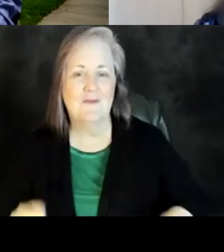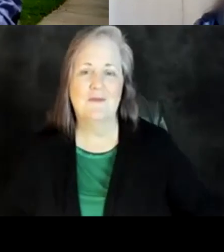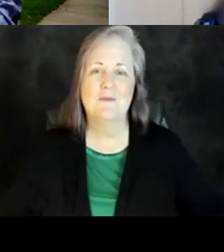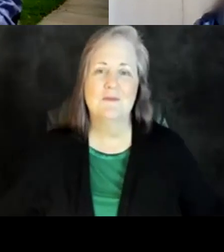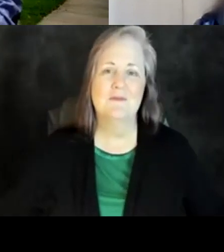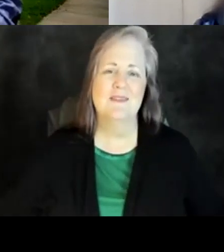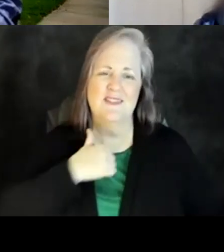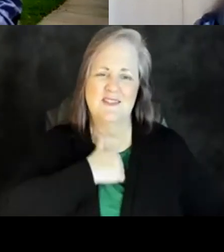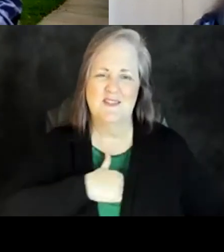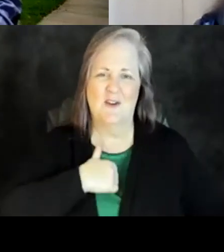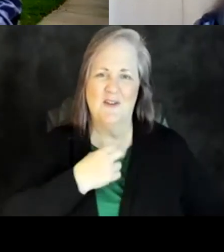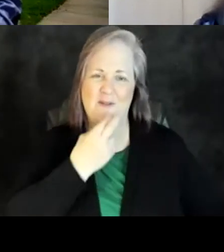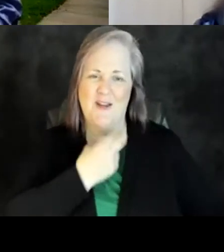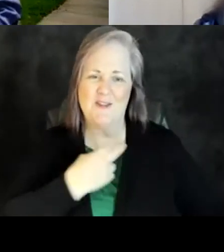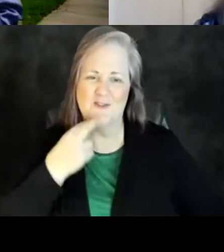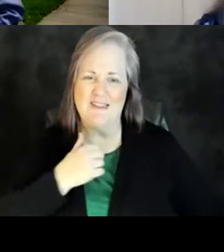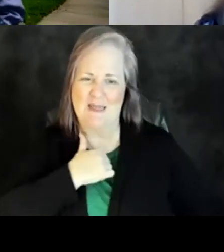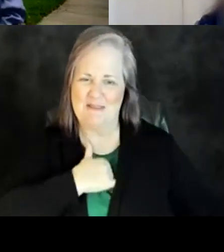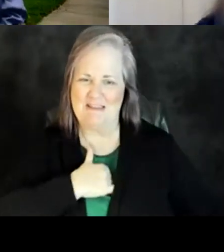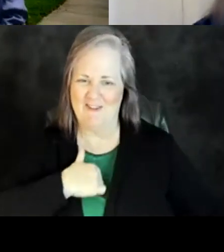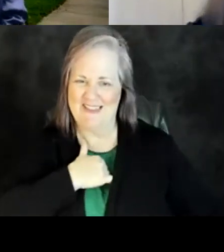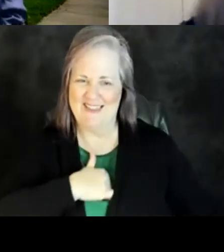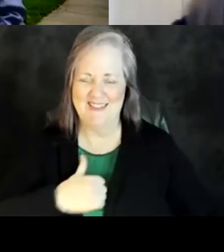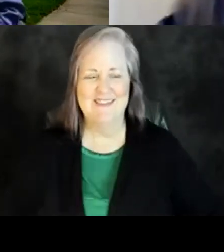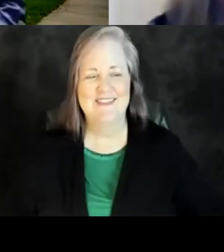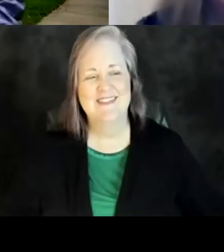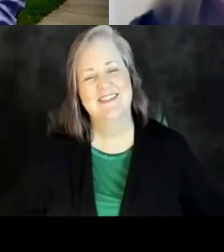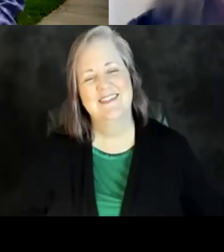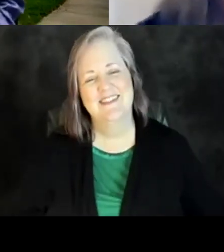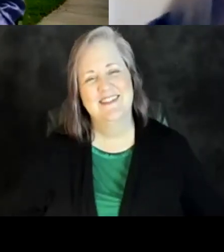Sorry for the restaurant industry. I apologize.